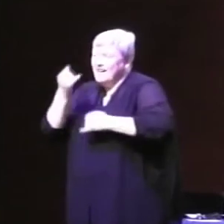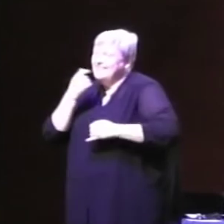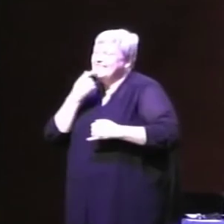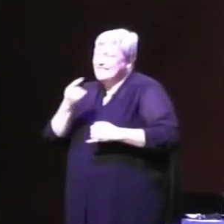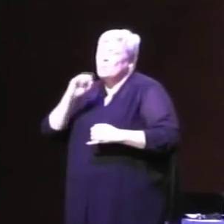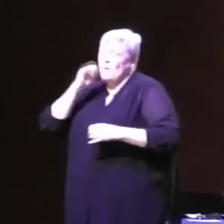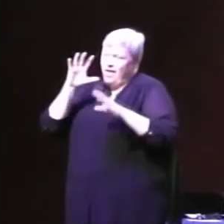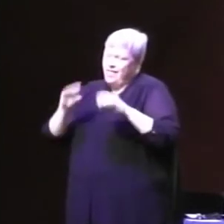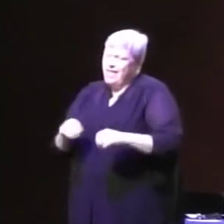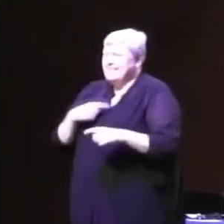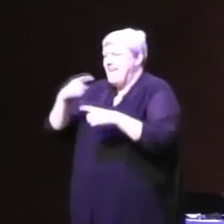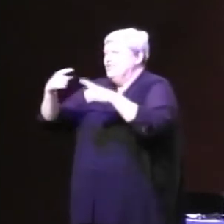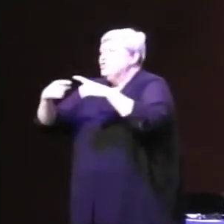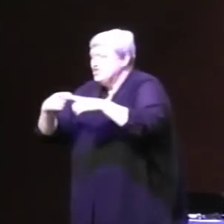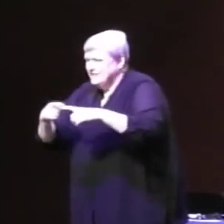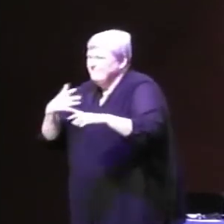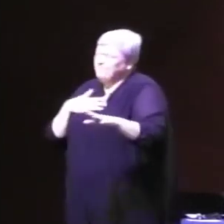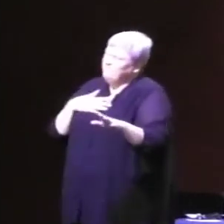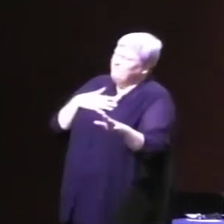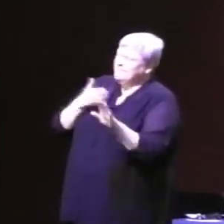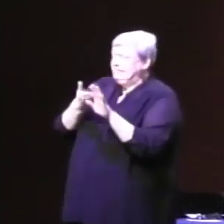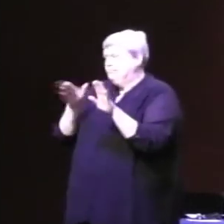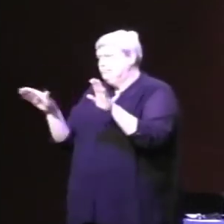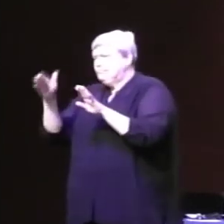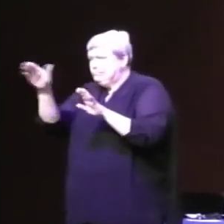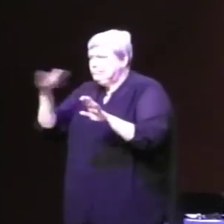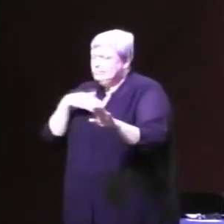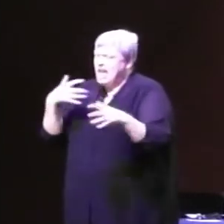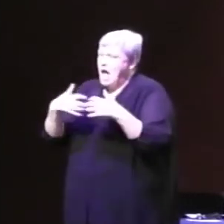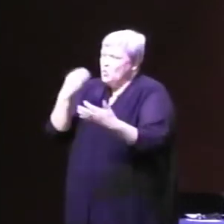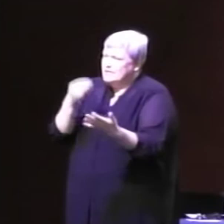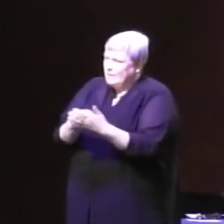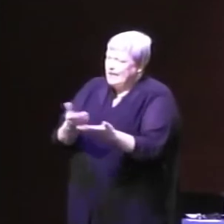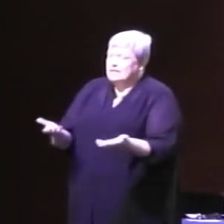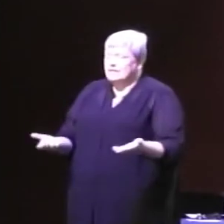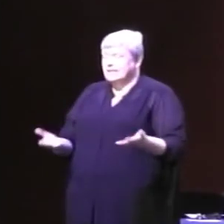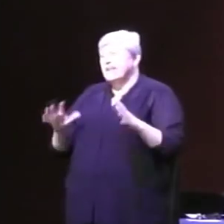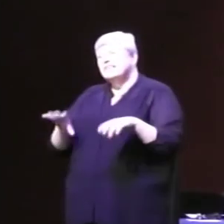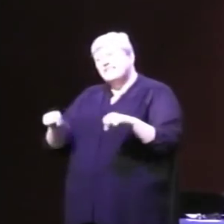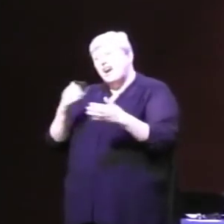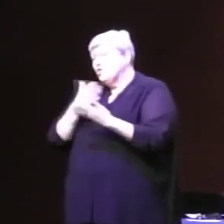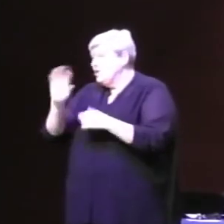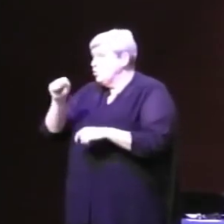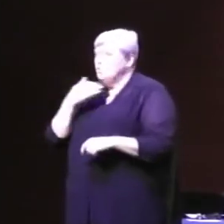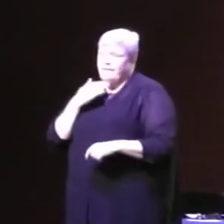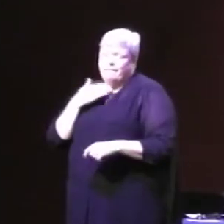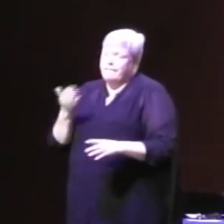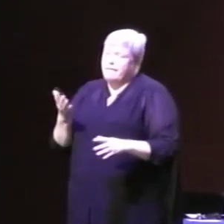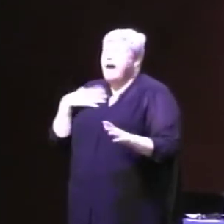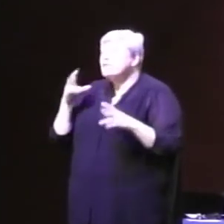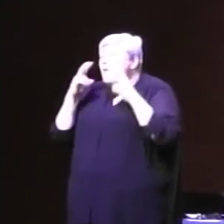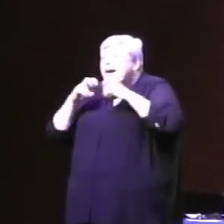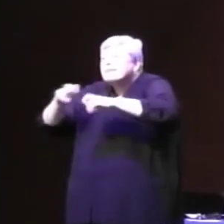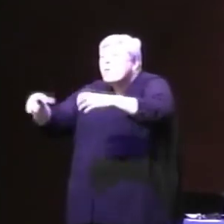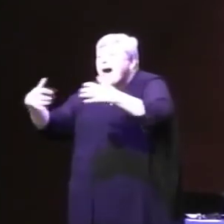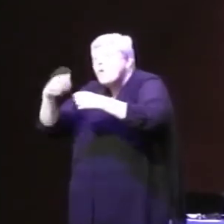and only so that they can then direct councils how they would spend any revenue raised. It's a start, but it's clearly not good enough. We need to explore how we